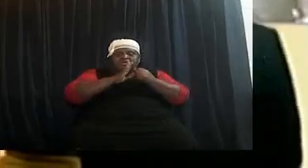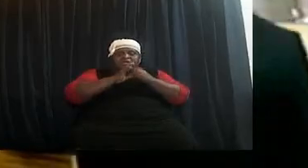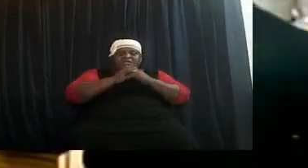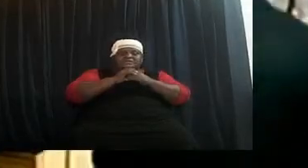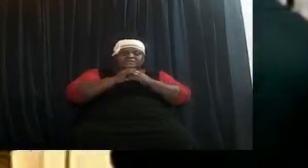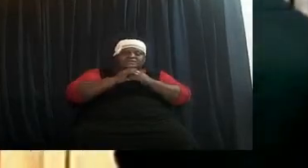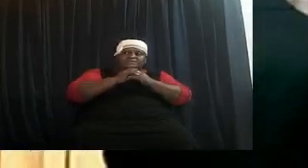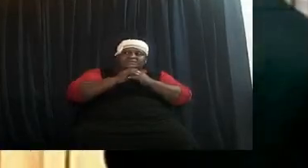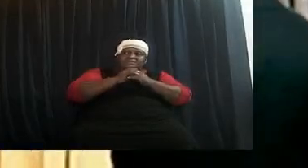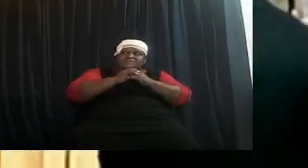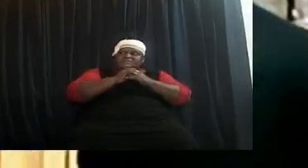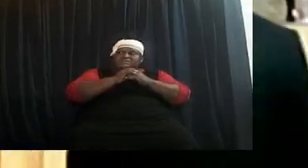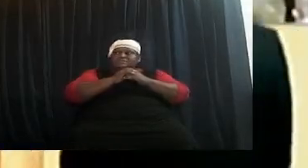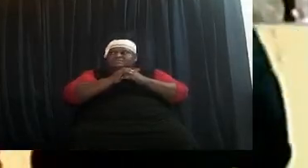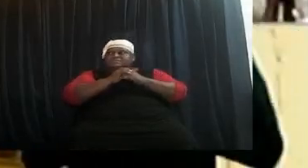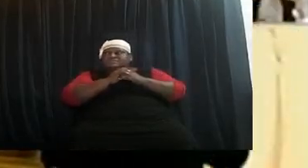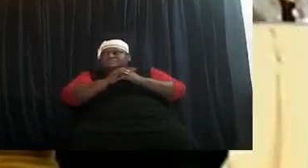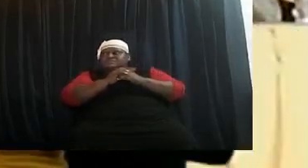And